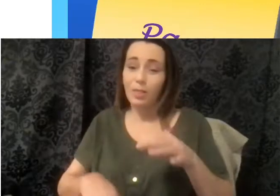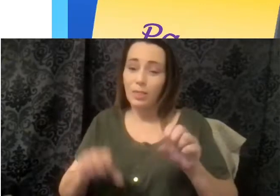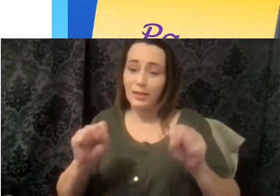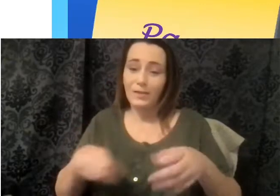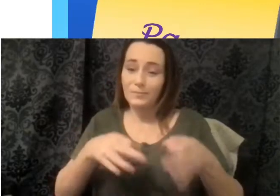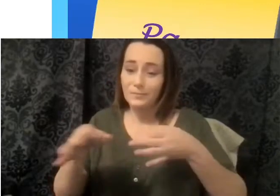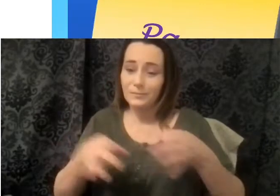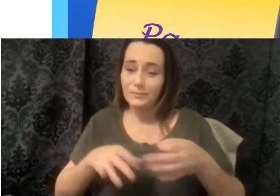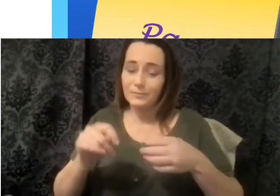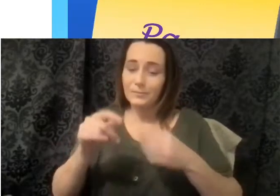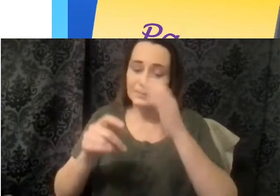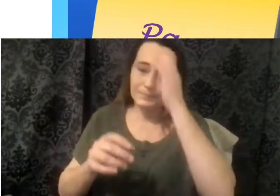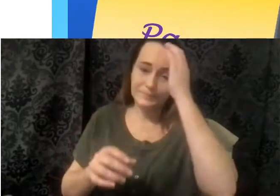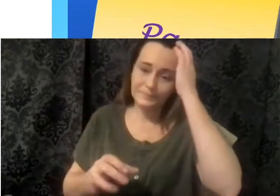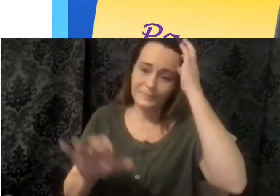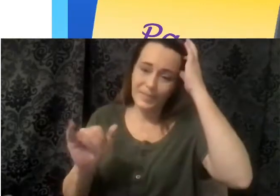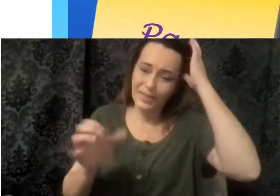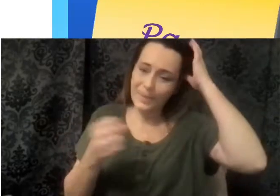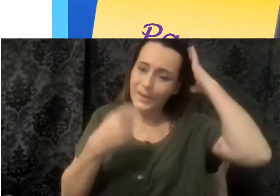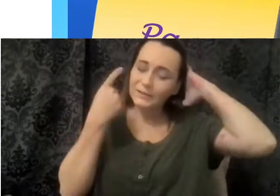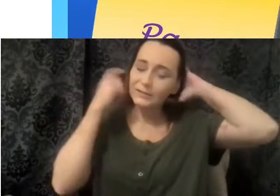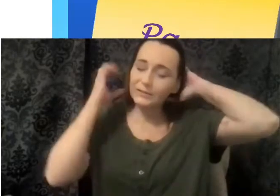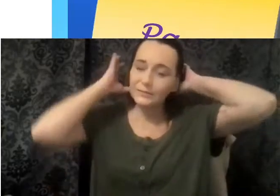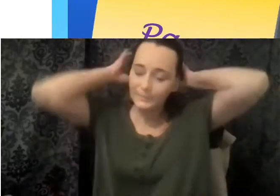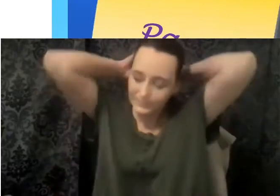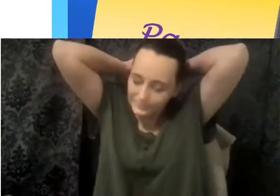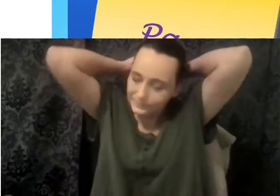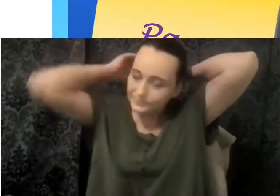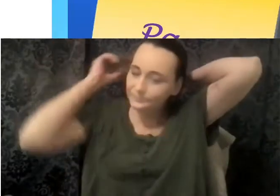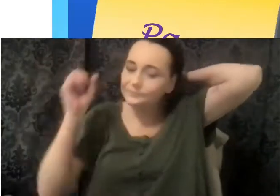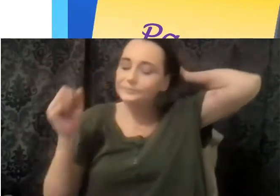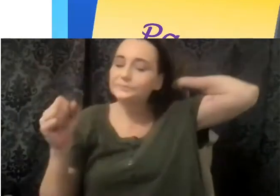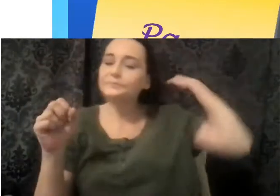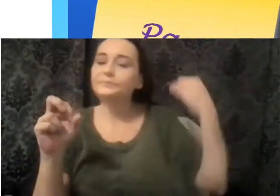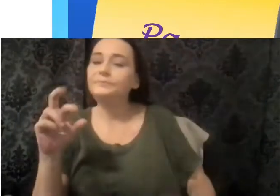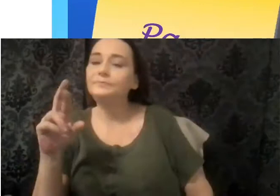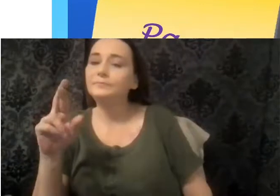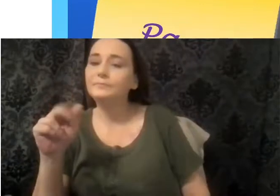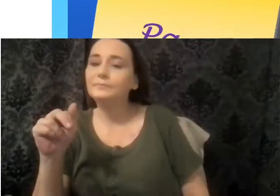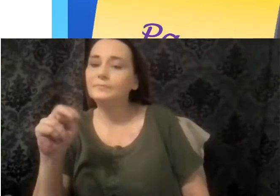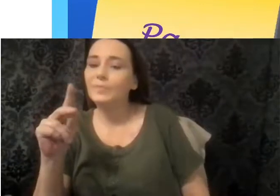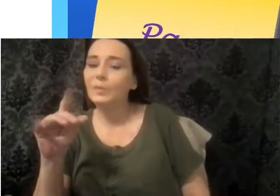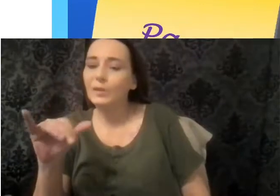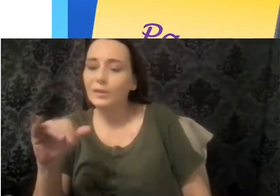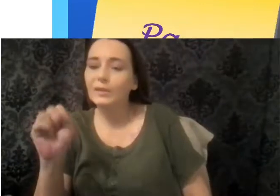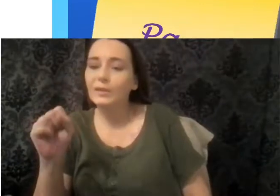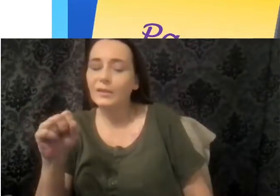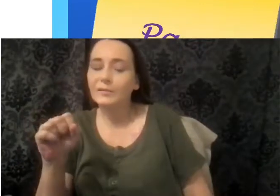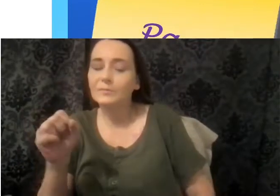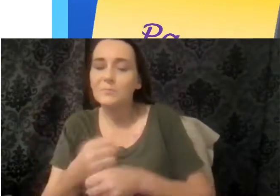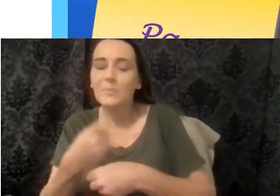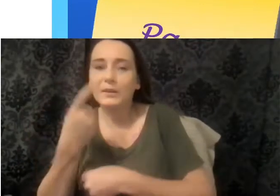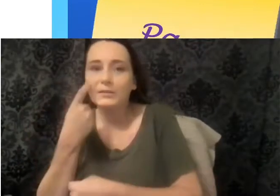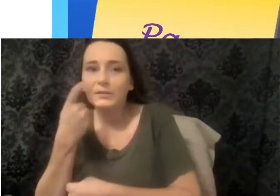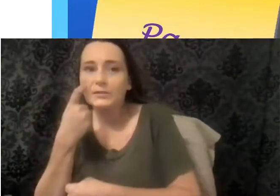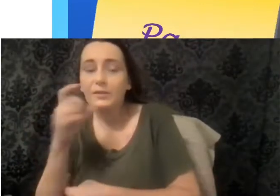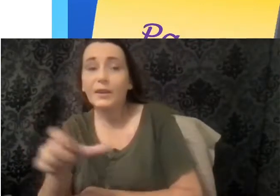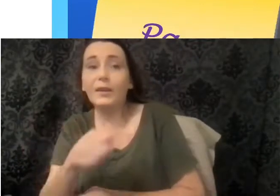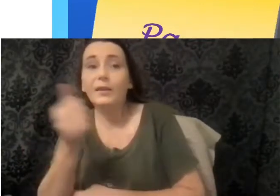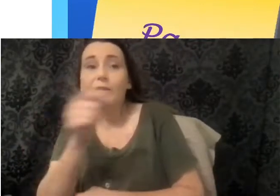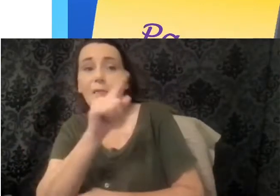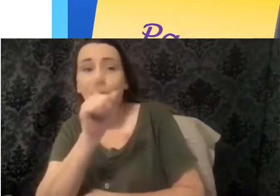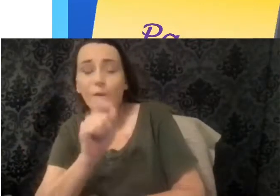That answer your Does question? that make sense? That does. Can I ask a trailing question, Irene? course. And